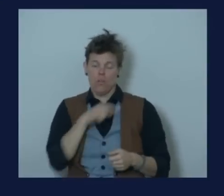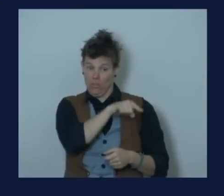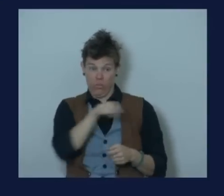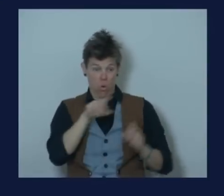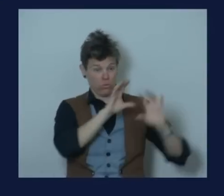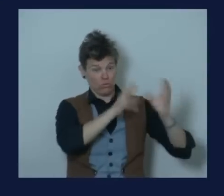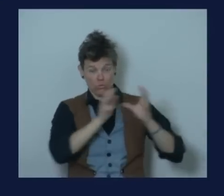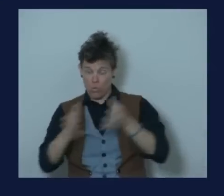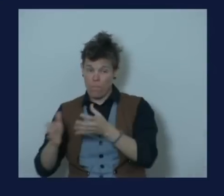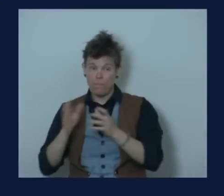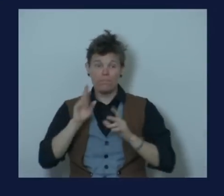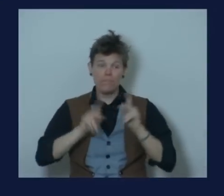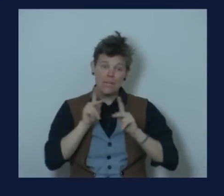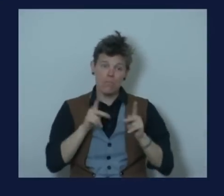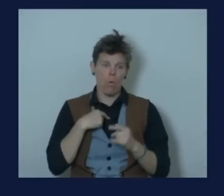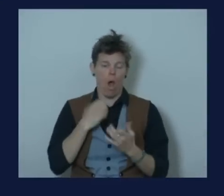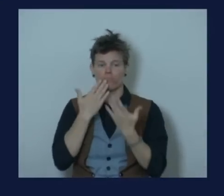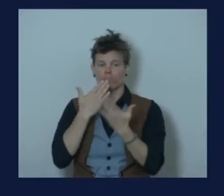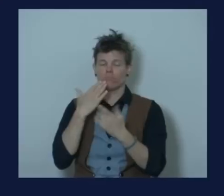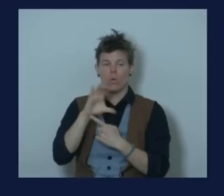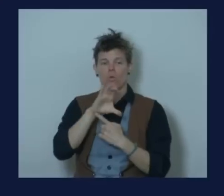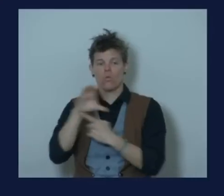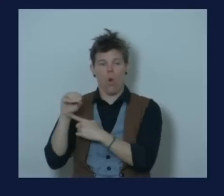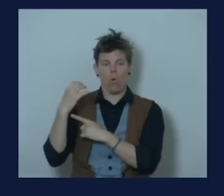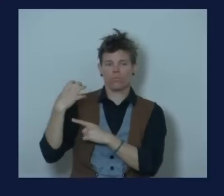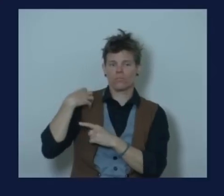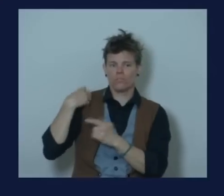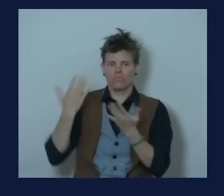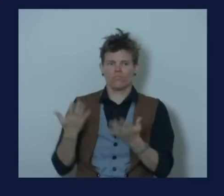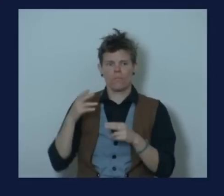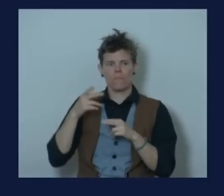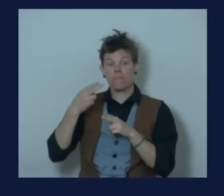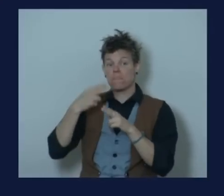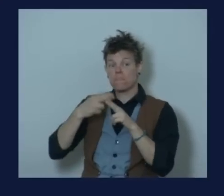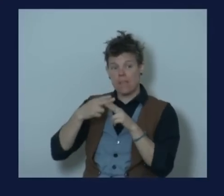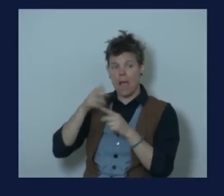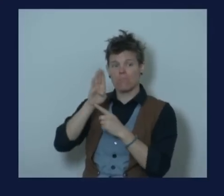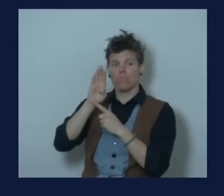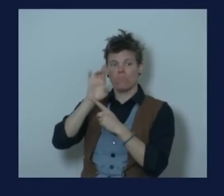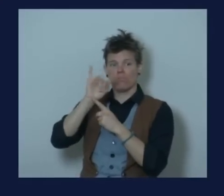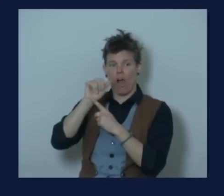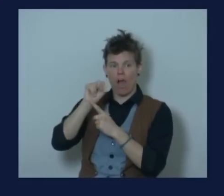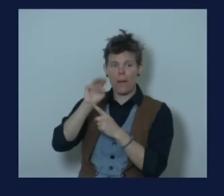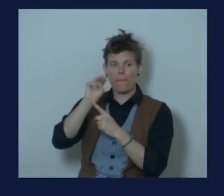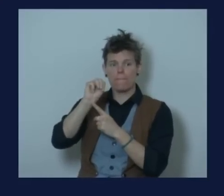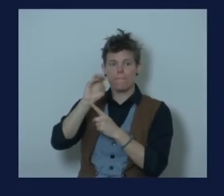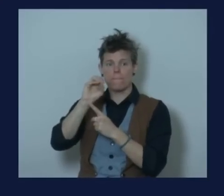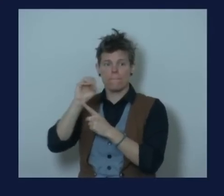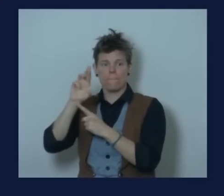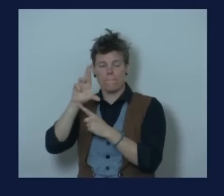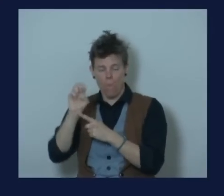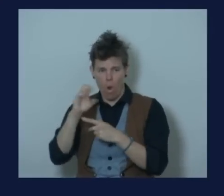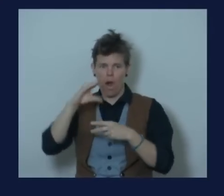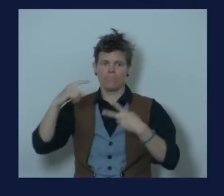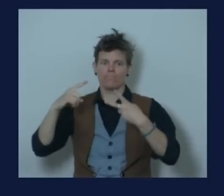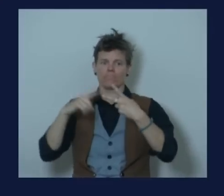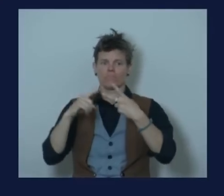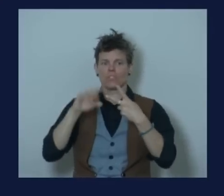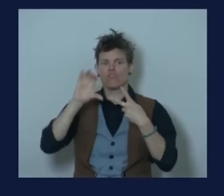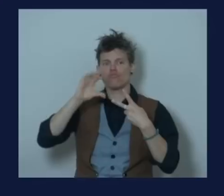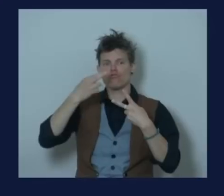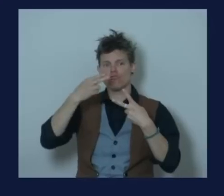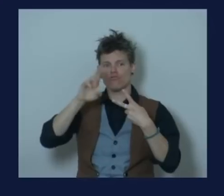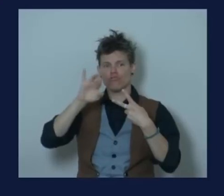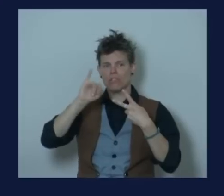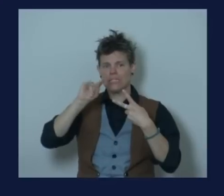our co-chairs, former Representative Brian Moore and Christina Campos. I am really excited about their work,